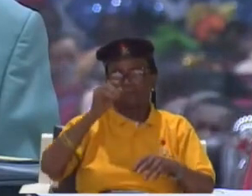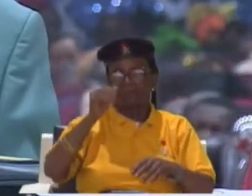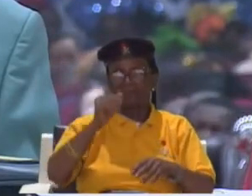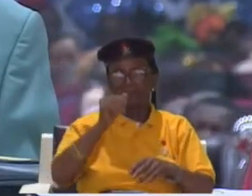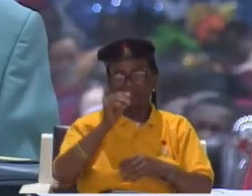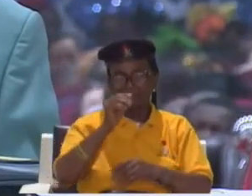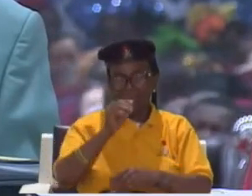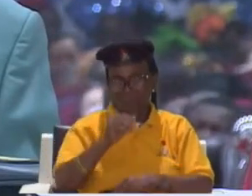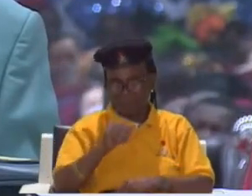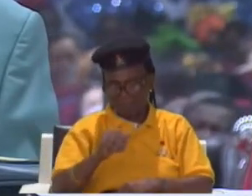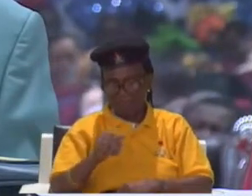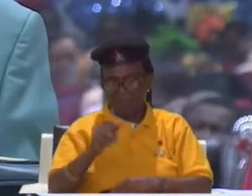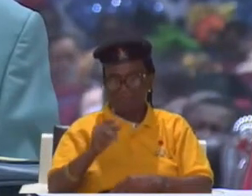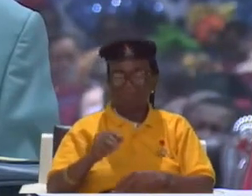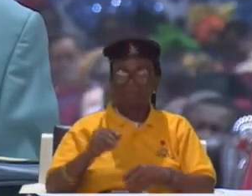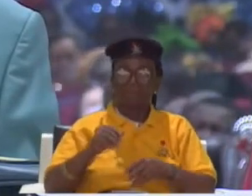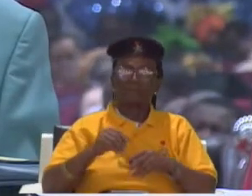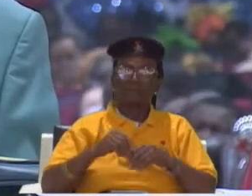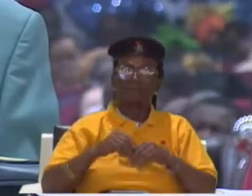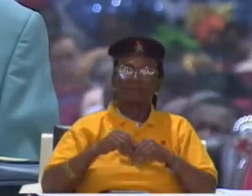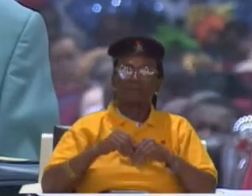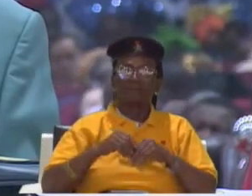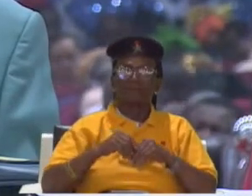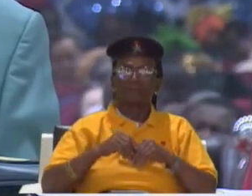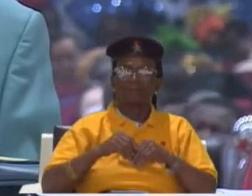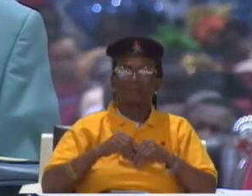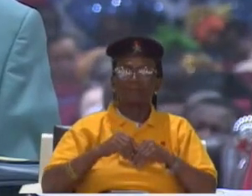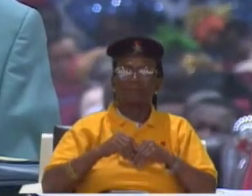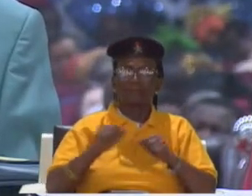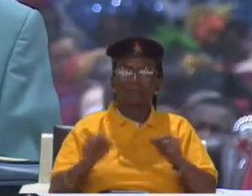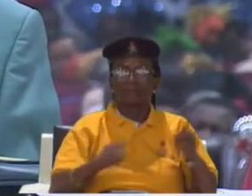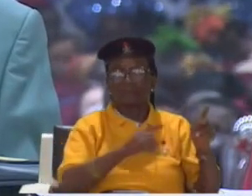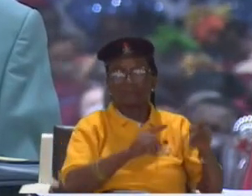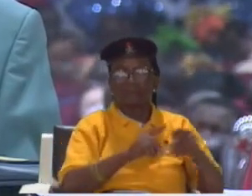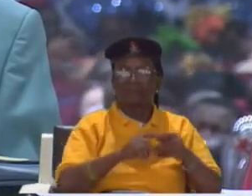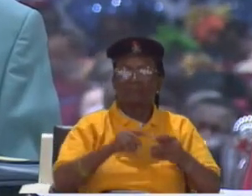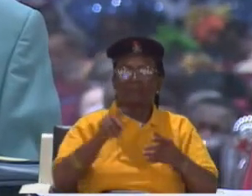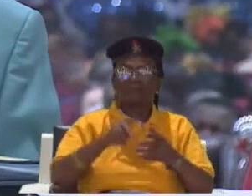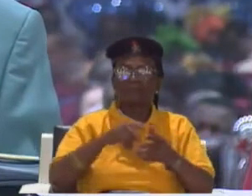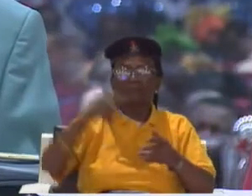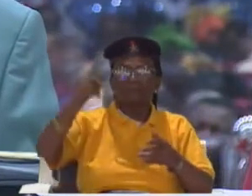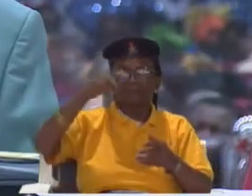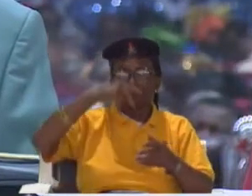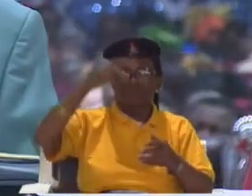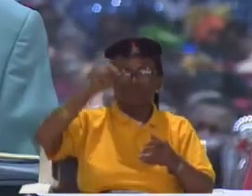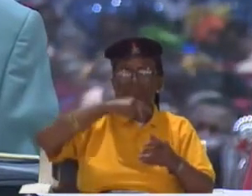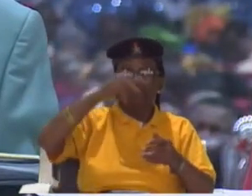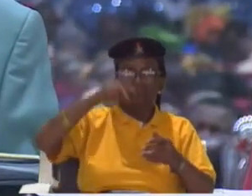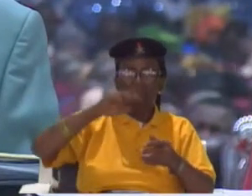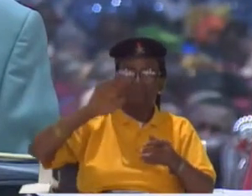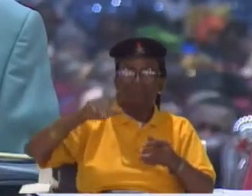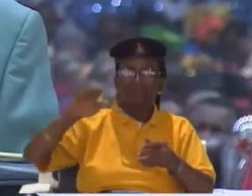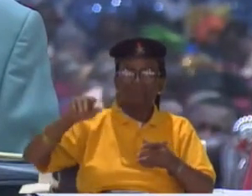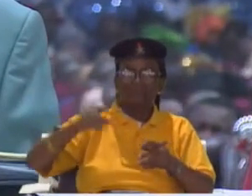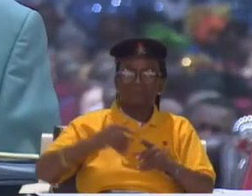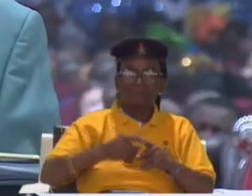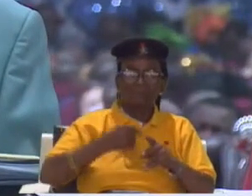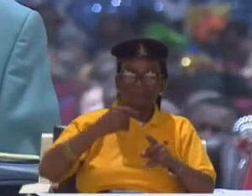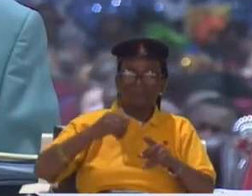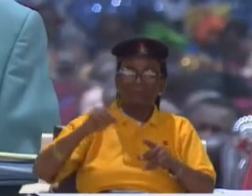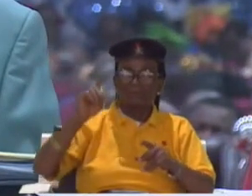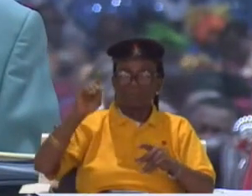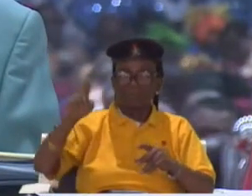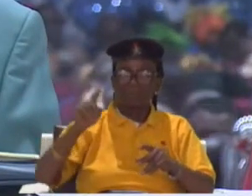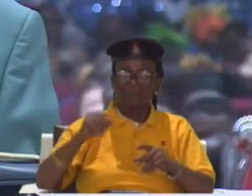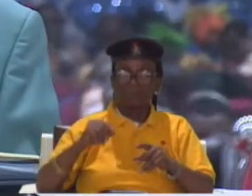na mo pe enikan be ti a npe ni Olorun. According to Psalm 14 verse 1. Gege bi we Psalm ori kerinla ese